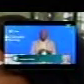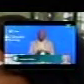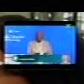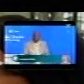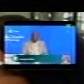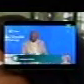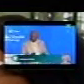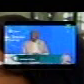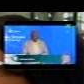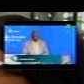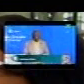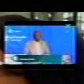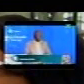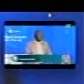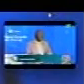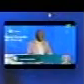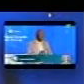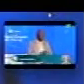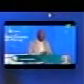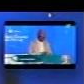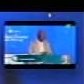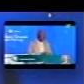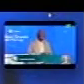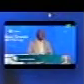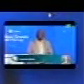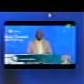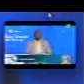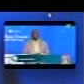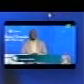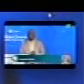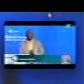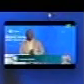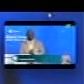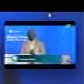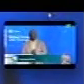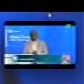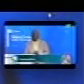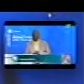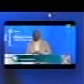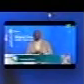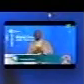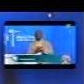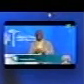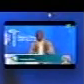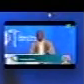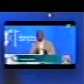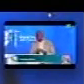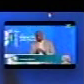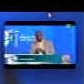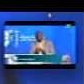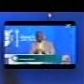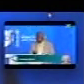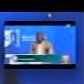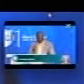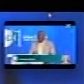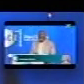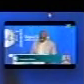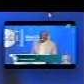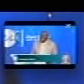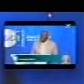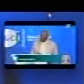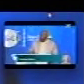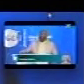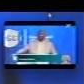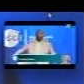like the blind, and we grope as if we had no eyes. We stumble at